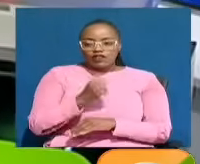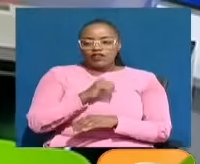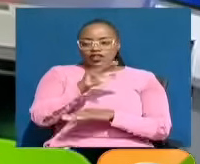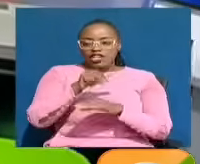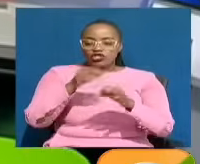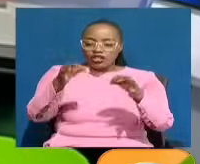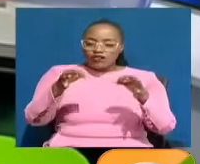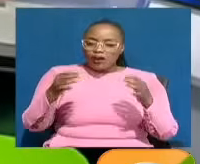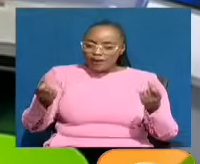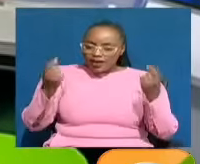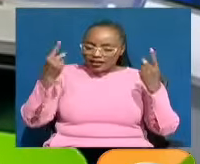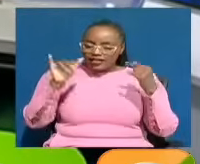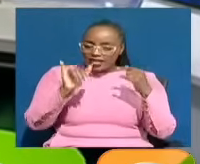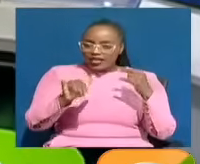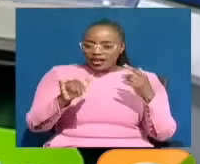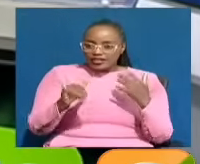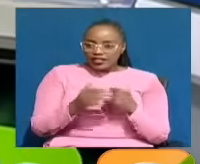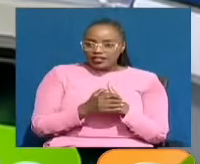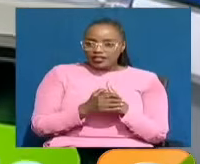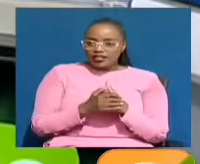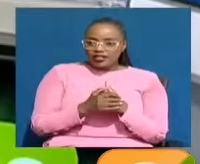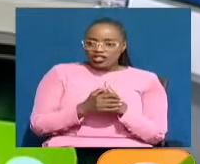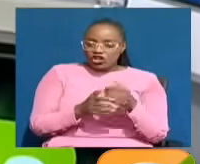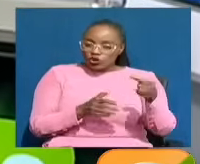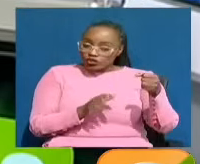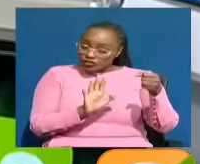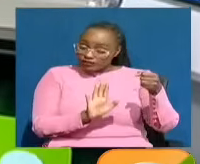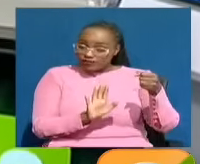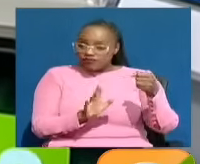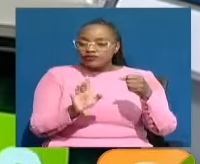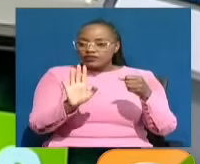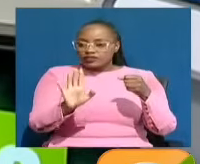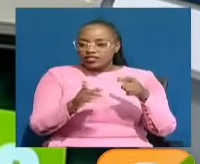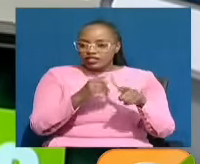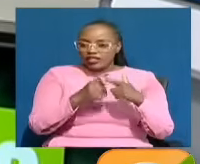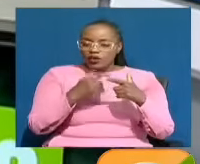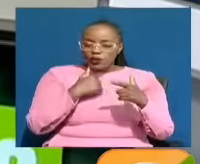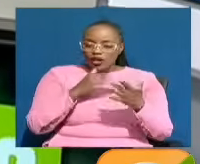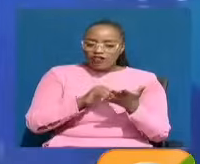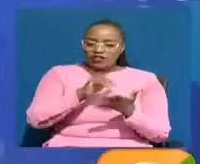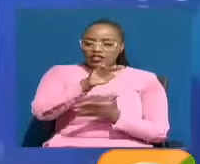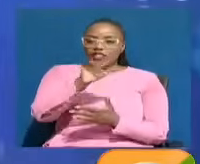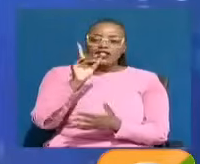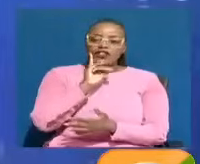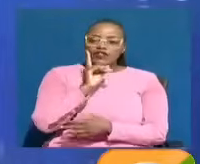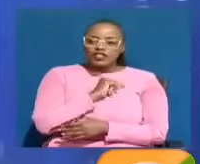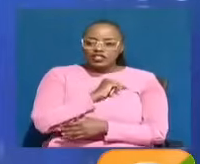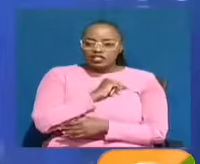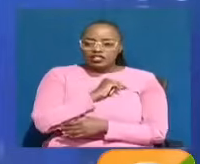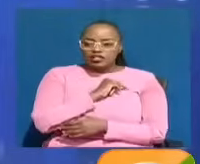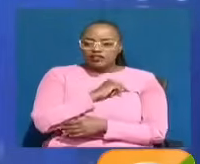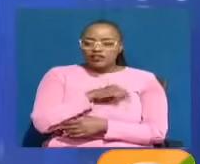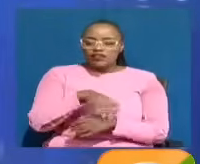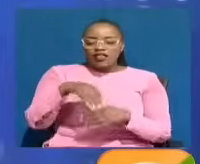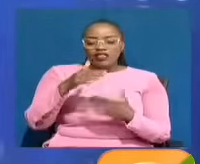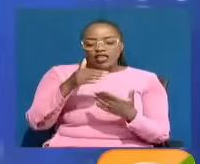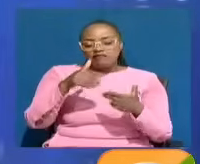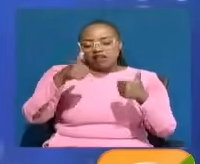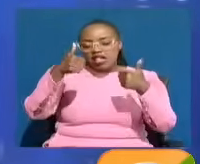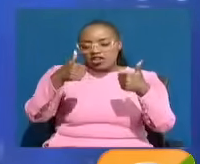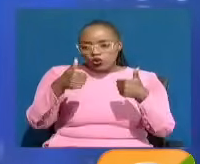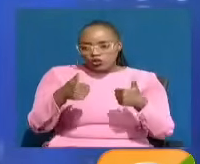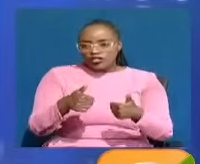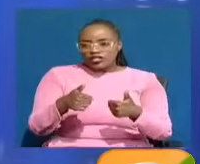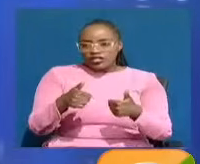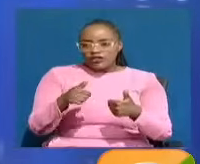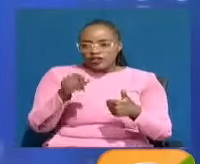I understand that. The reason I'm... From them, we have already sent out the memorandum guide requesting